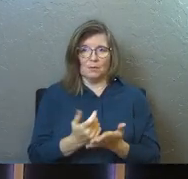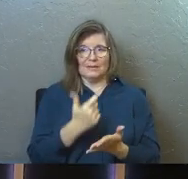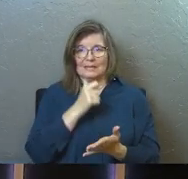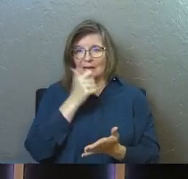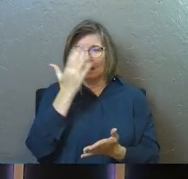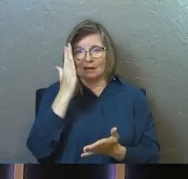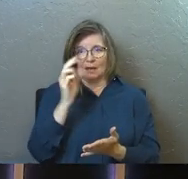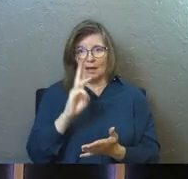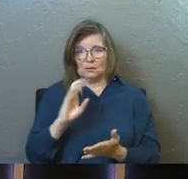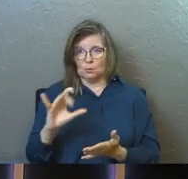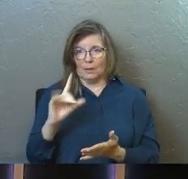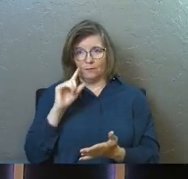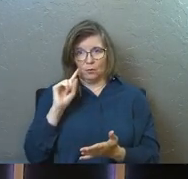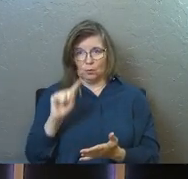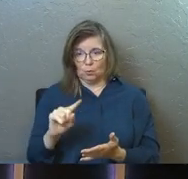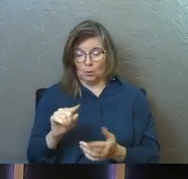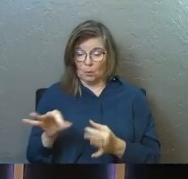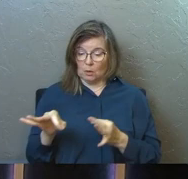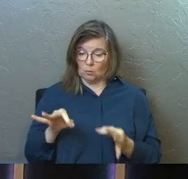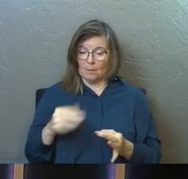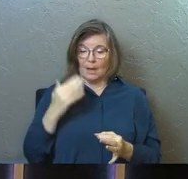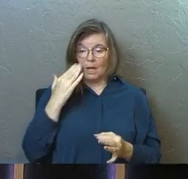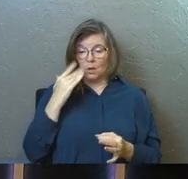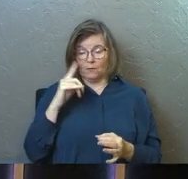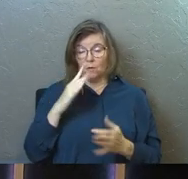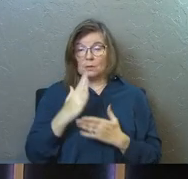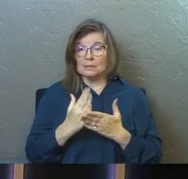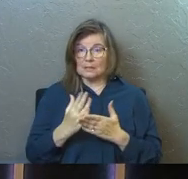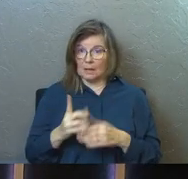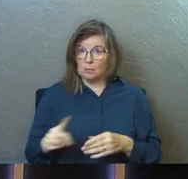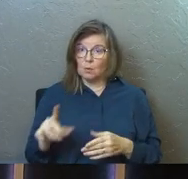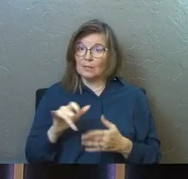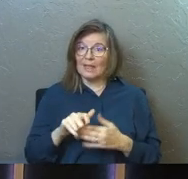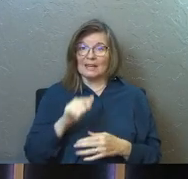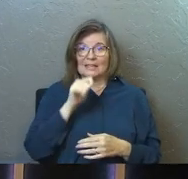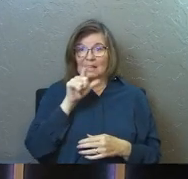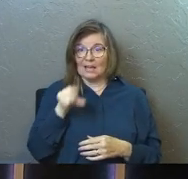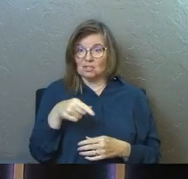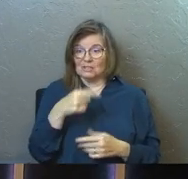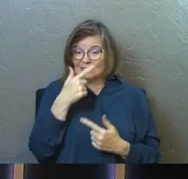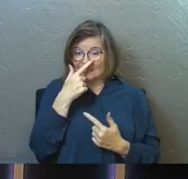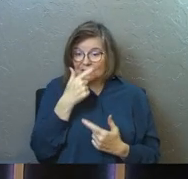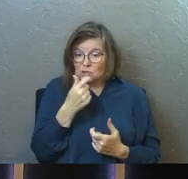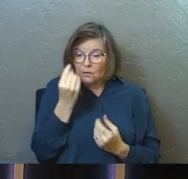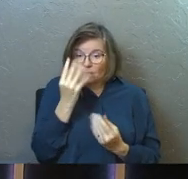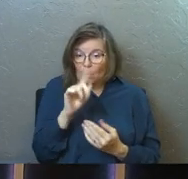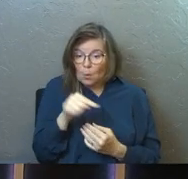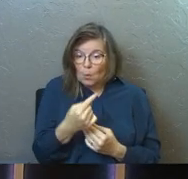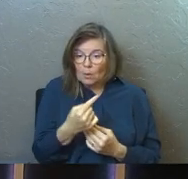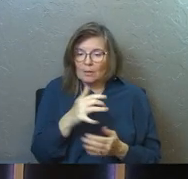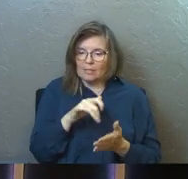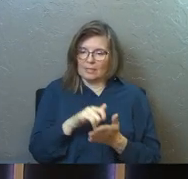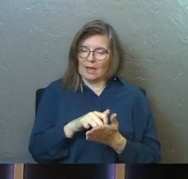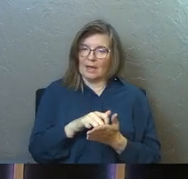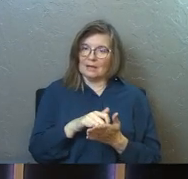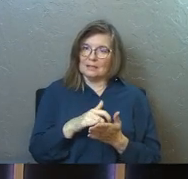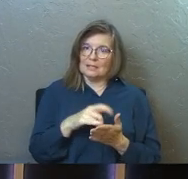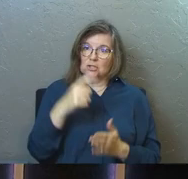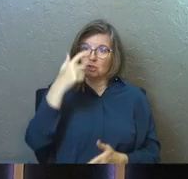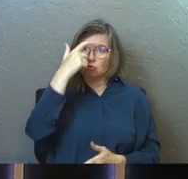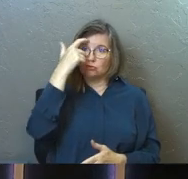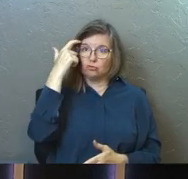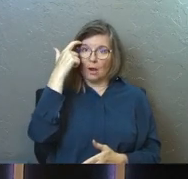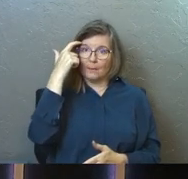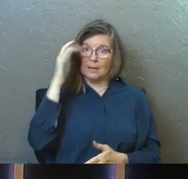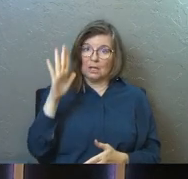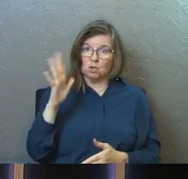not God's will for you. And when I describe that, I know that for some of you, that is not just interesting information. That is trauma that's